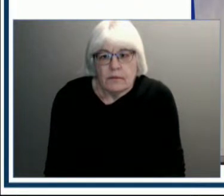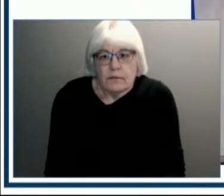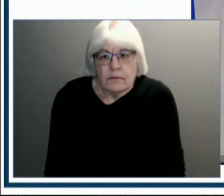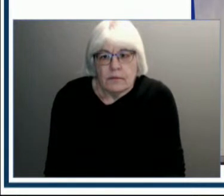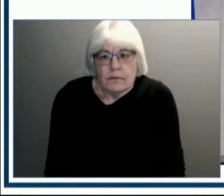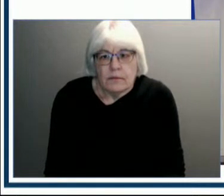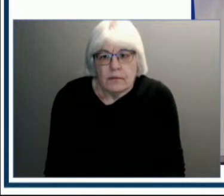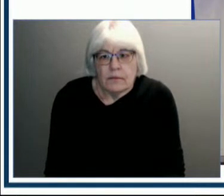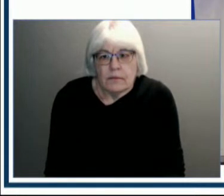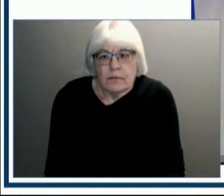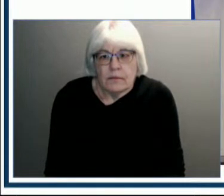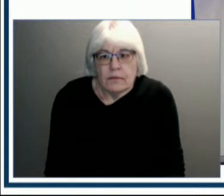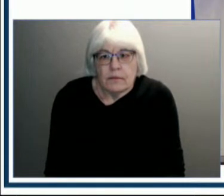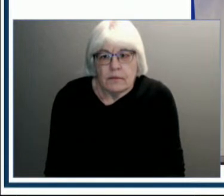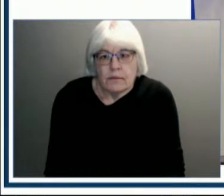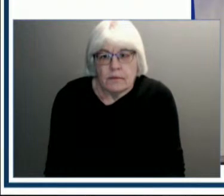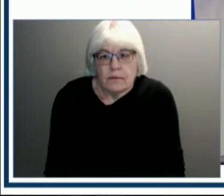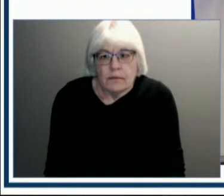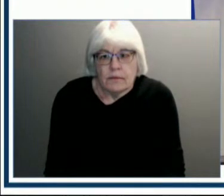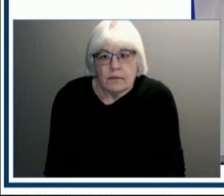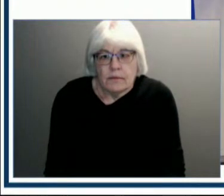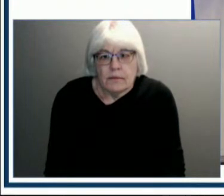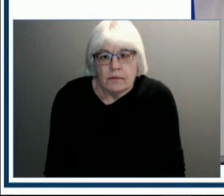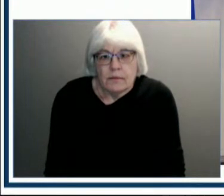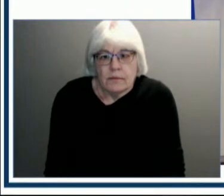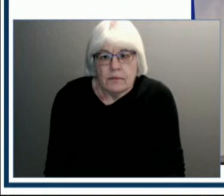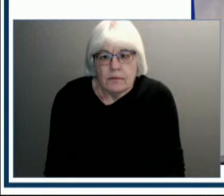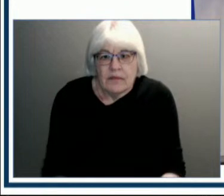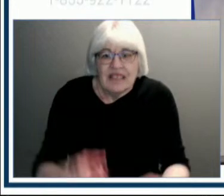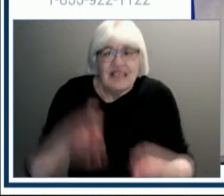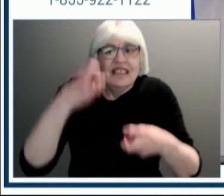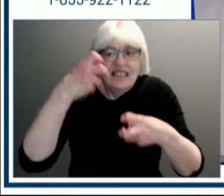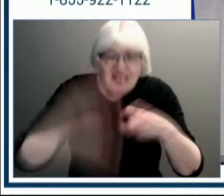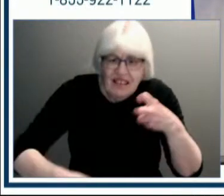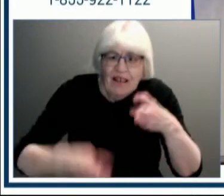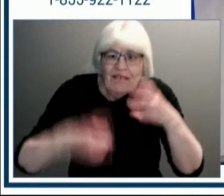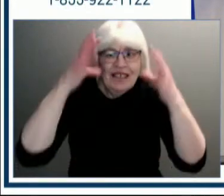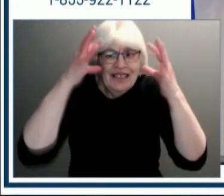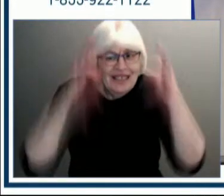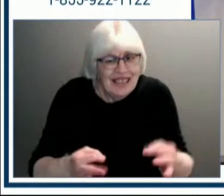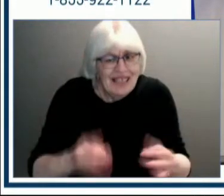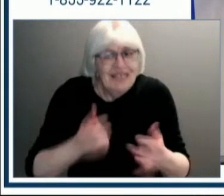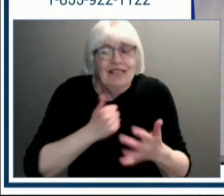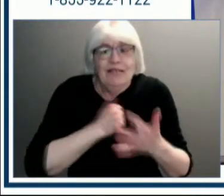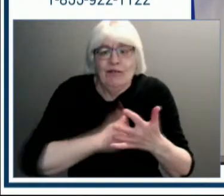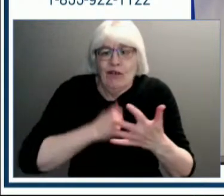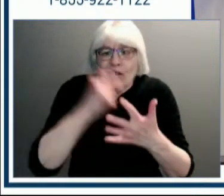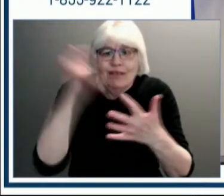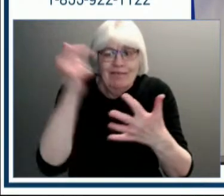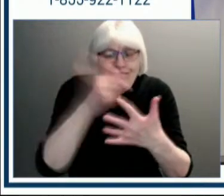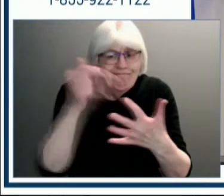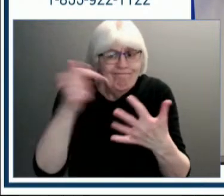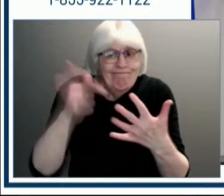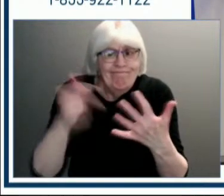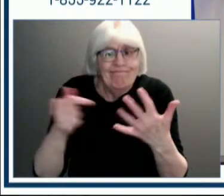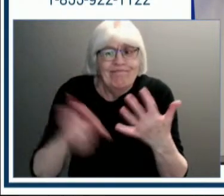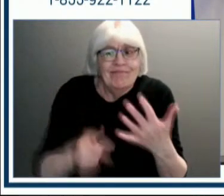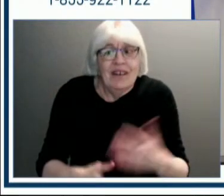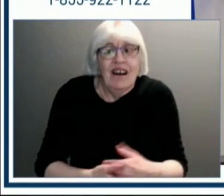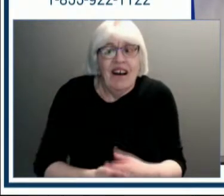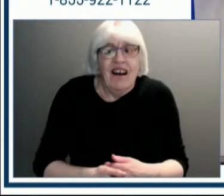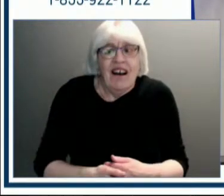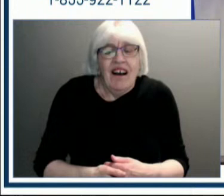a tough decision knowing all these factors. So I apologize. I also know that every time we change the school